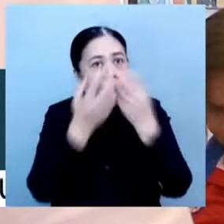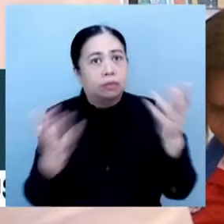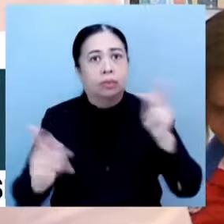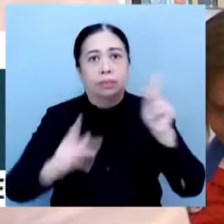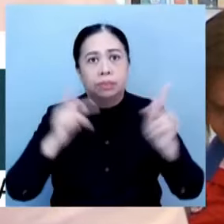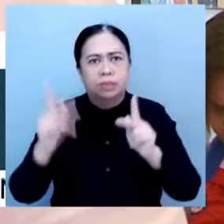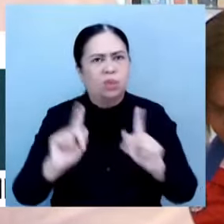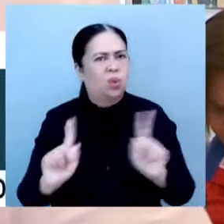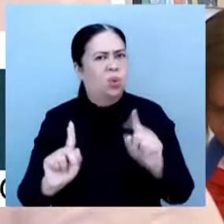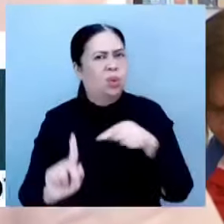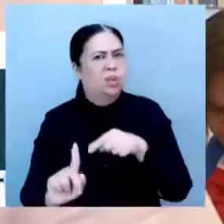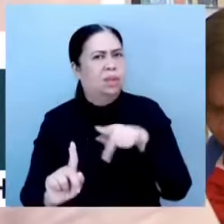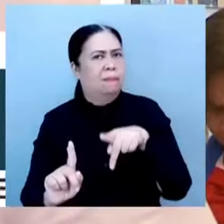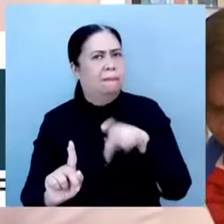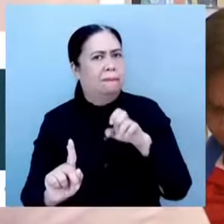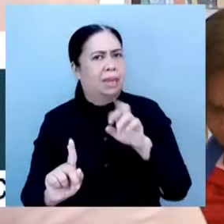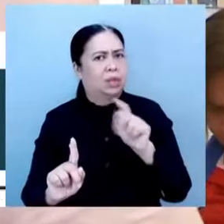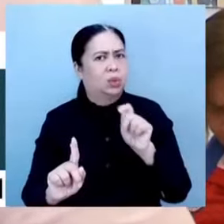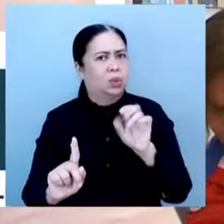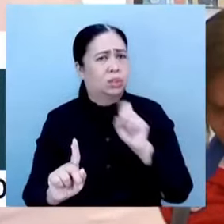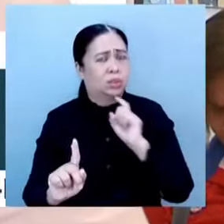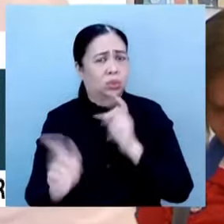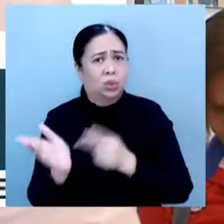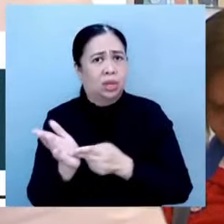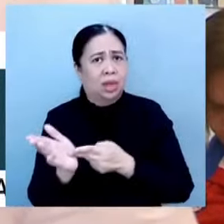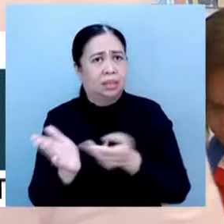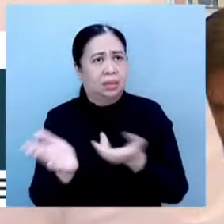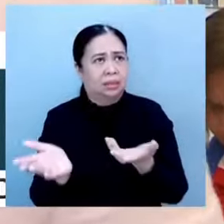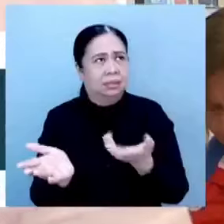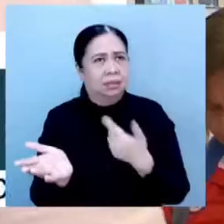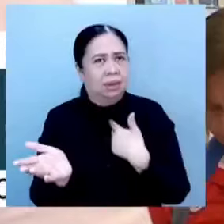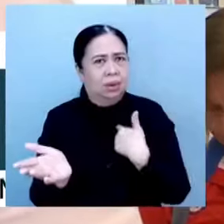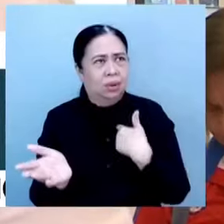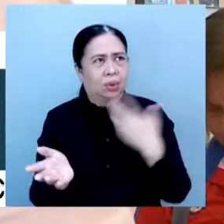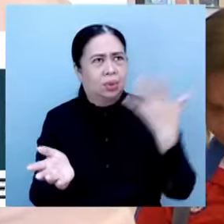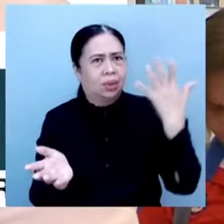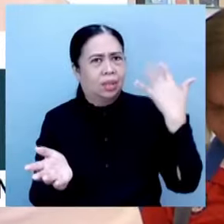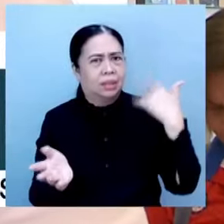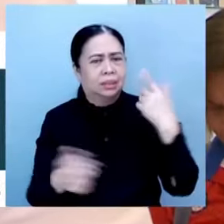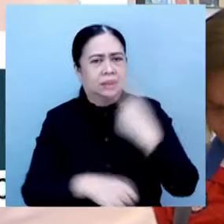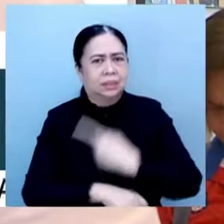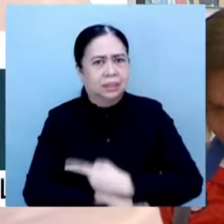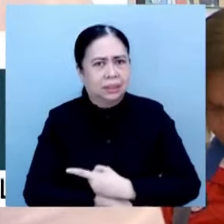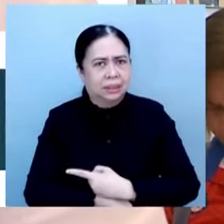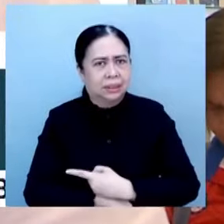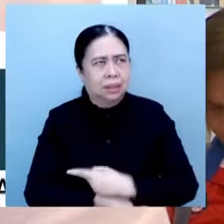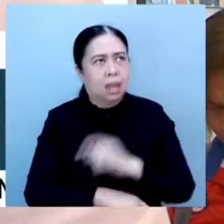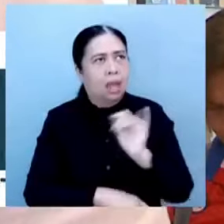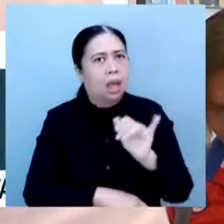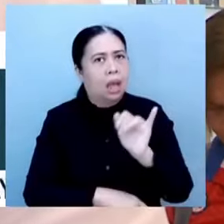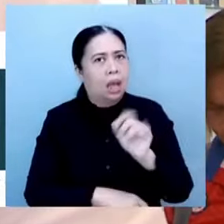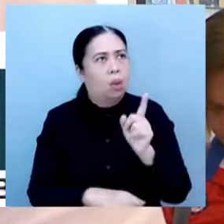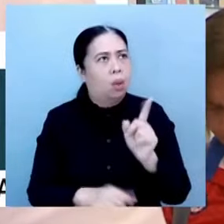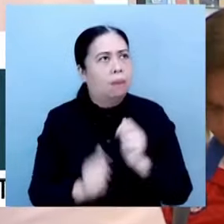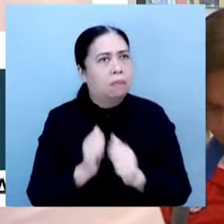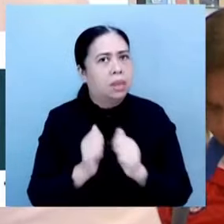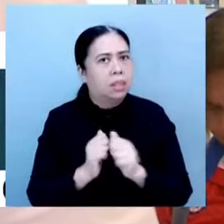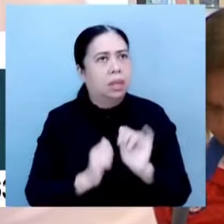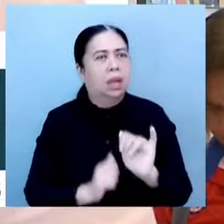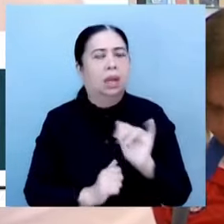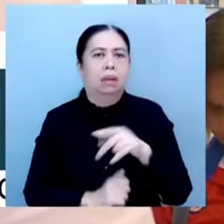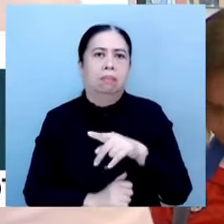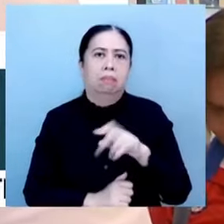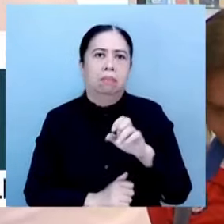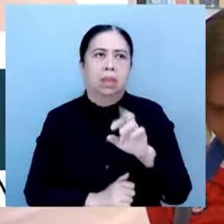itong pertussis? Kahit ako po, aminado po ako na nitong mga nakarang araw, tsaka ko lang nalaman ano ba itong sakit na ito.